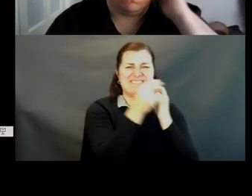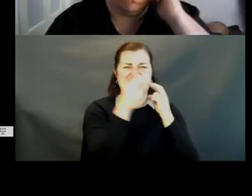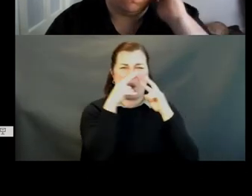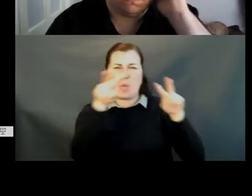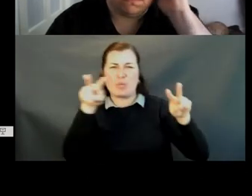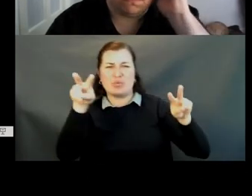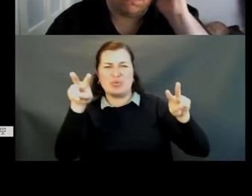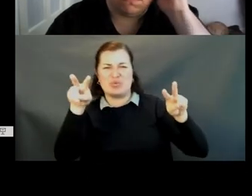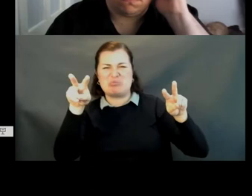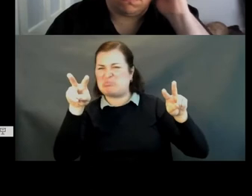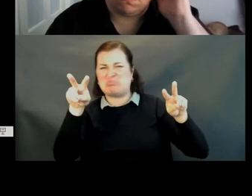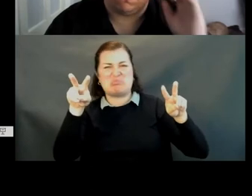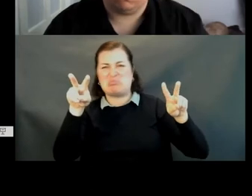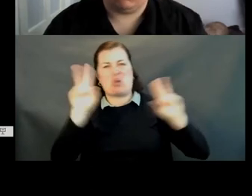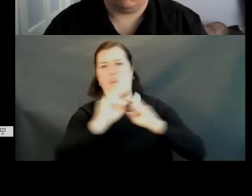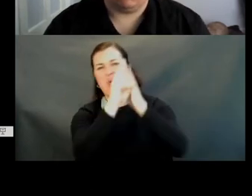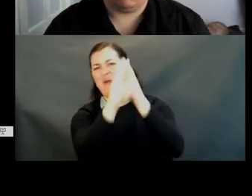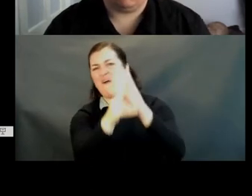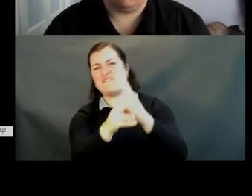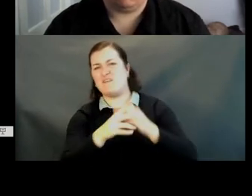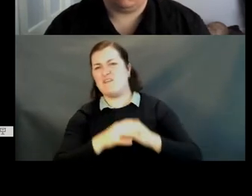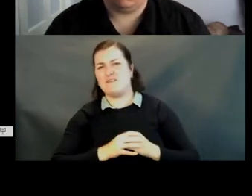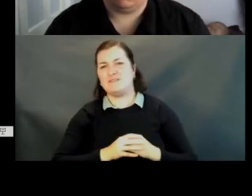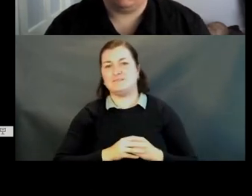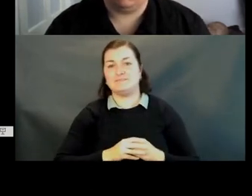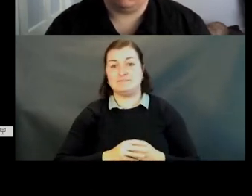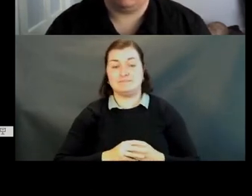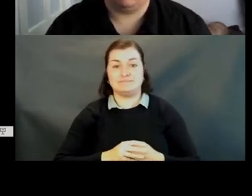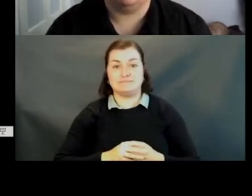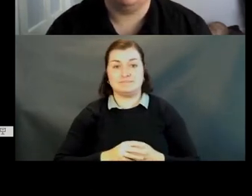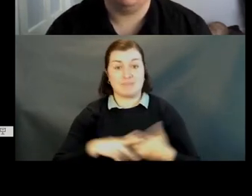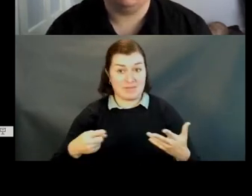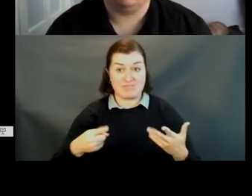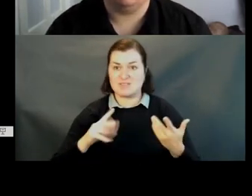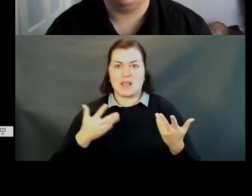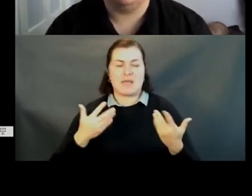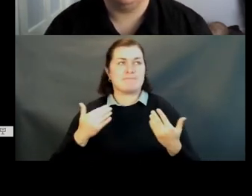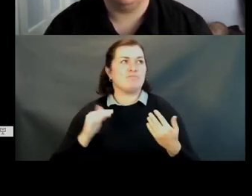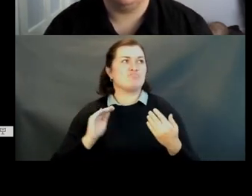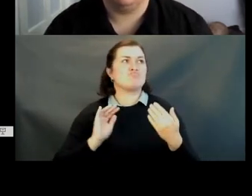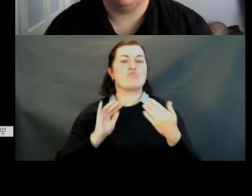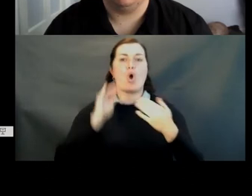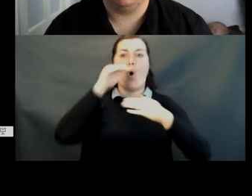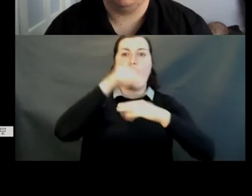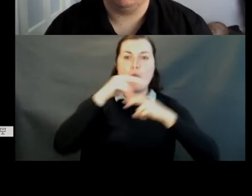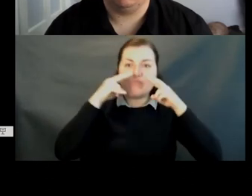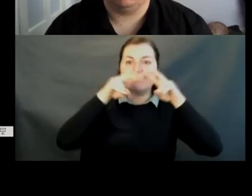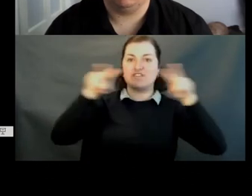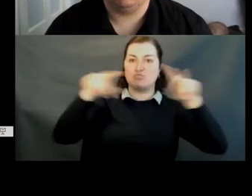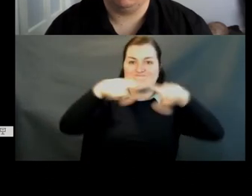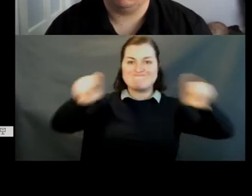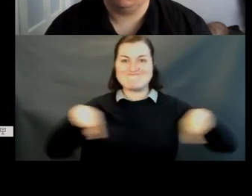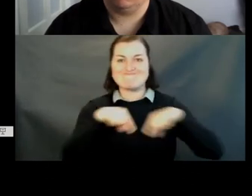been very badly cared for. So that's an idea of an overview. So I want an overview of what the set is like.